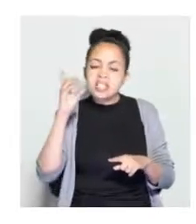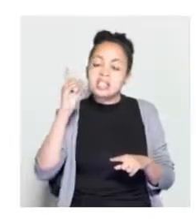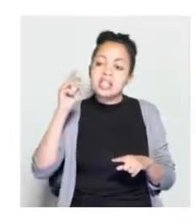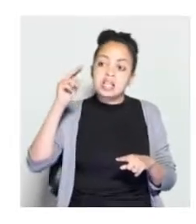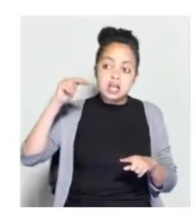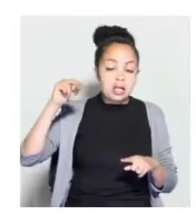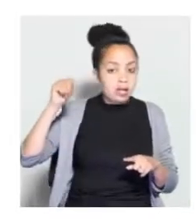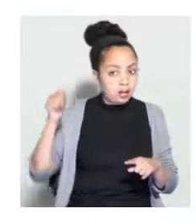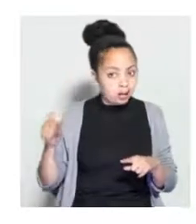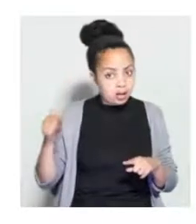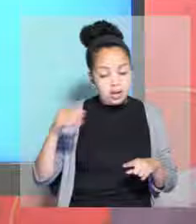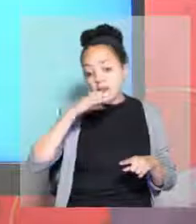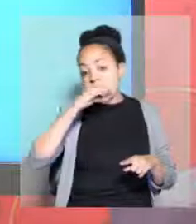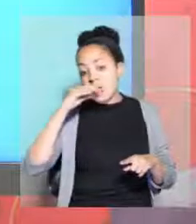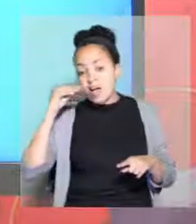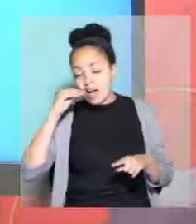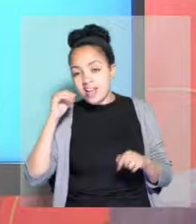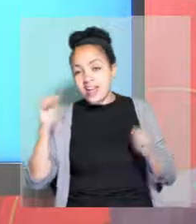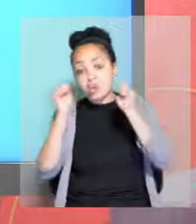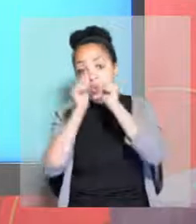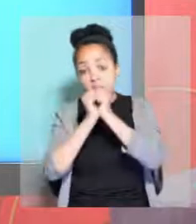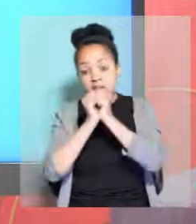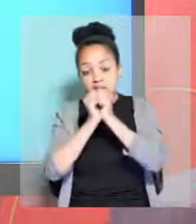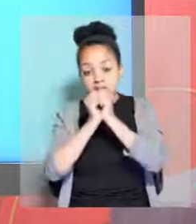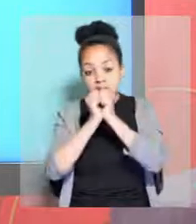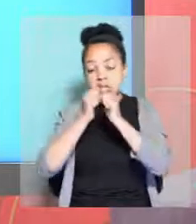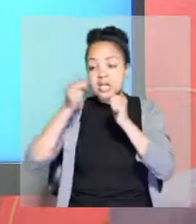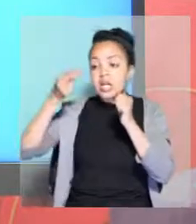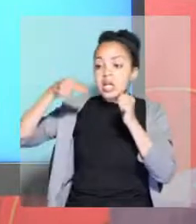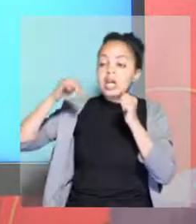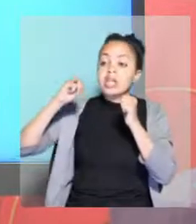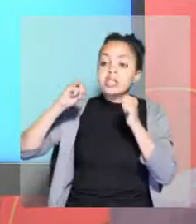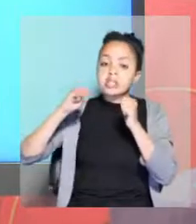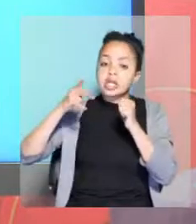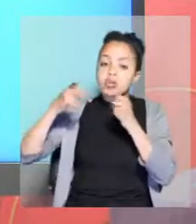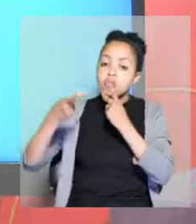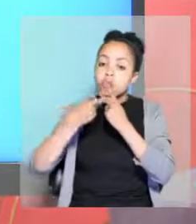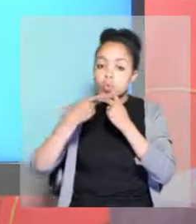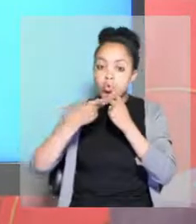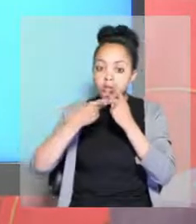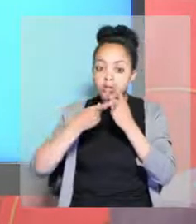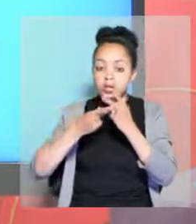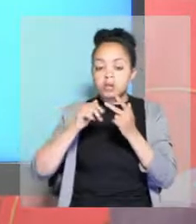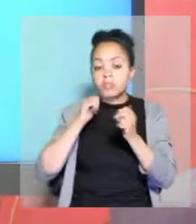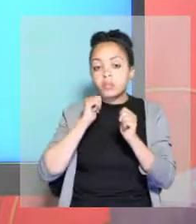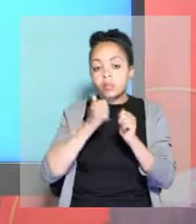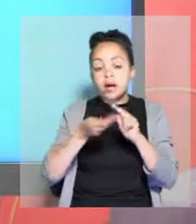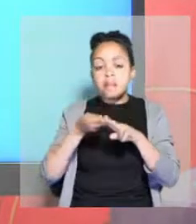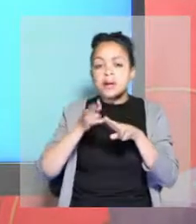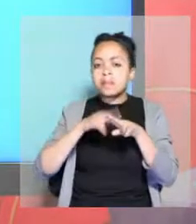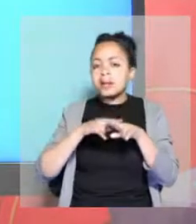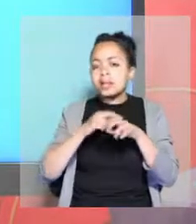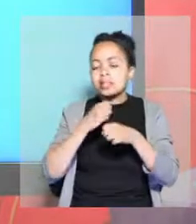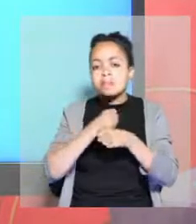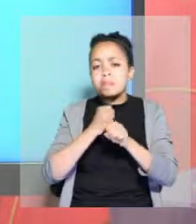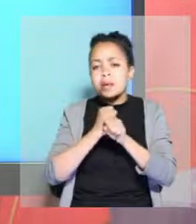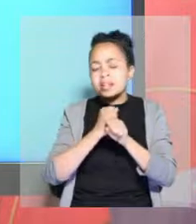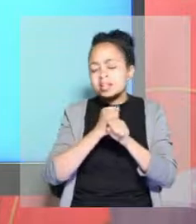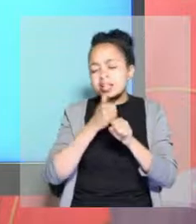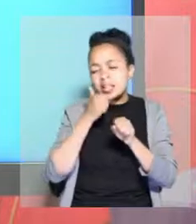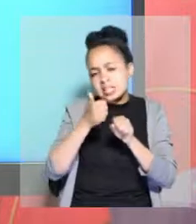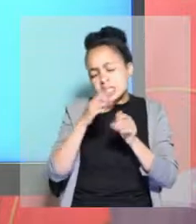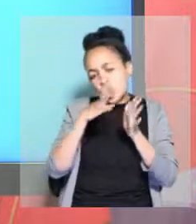DNA and associated histone protein become replicates, make an exact